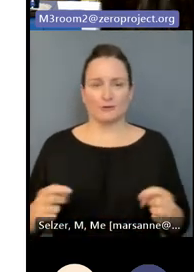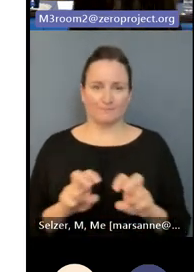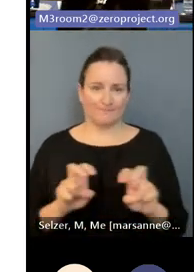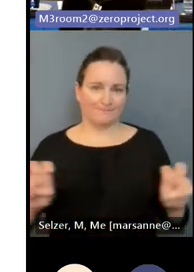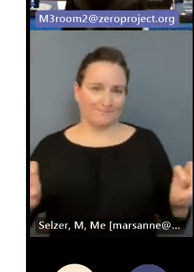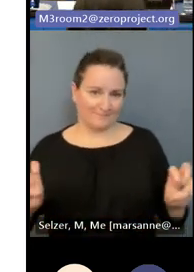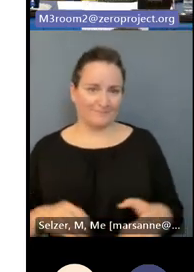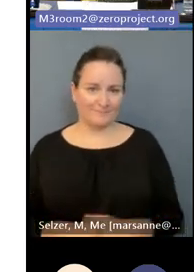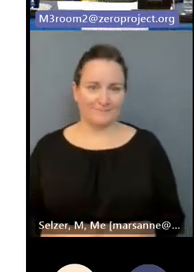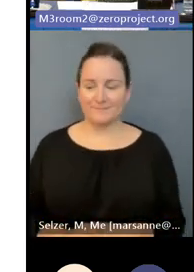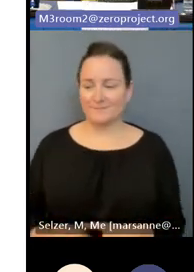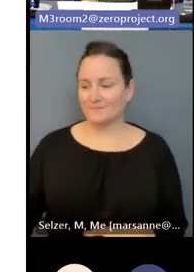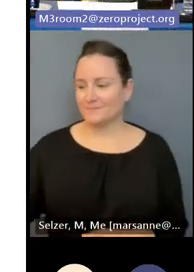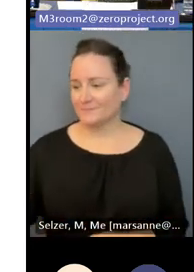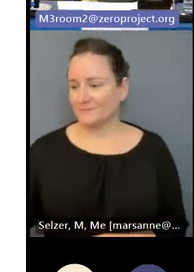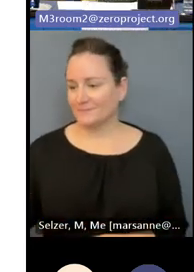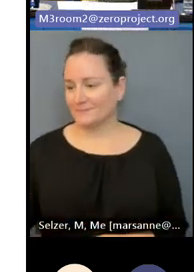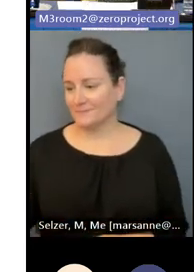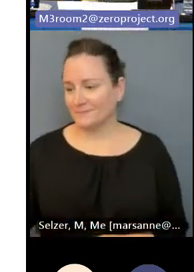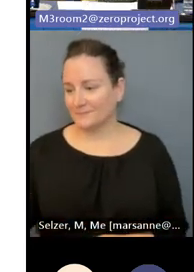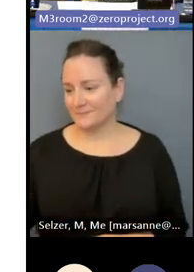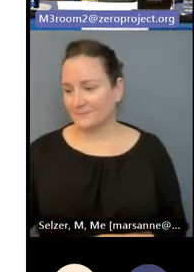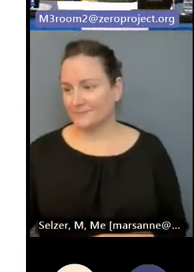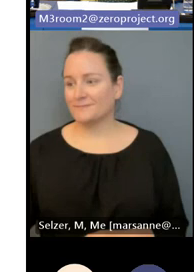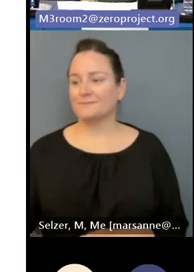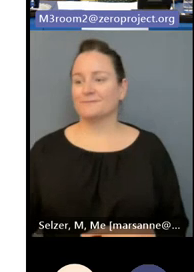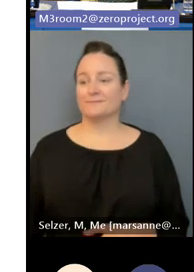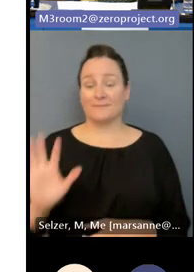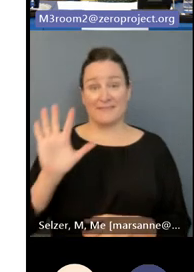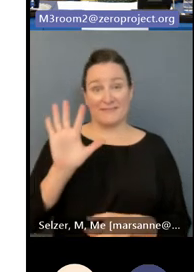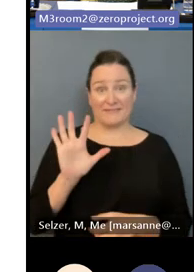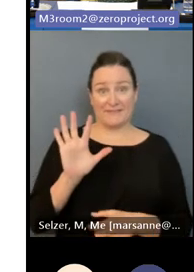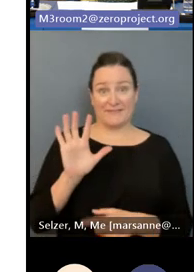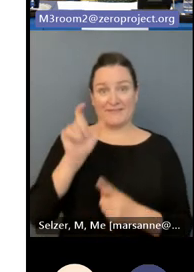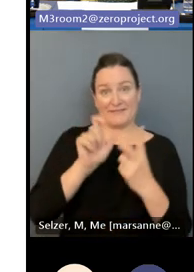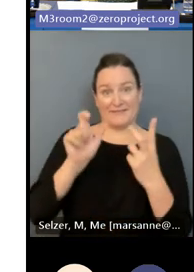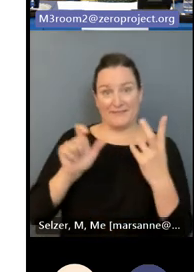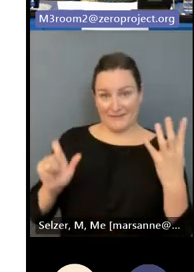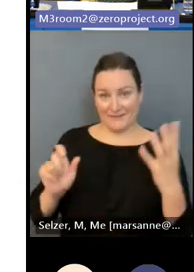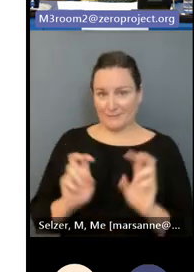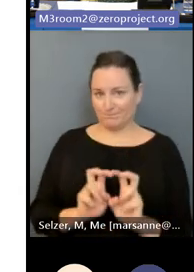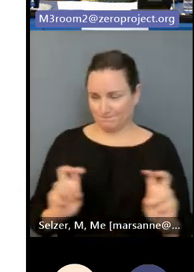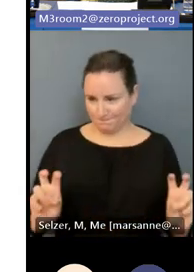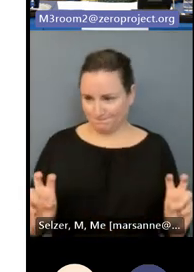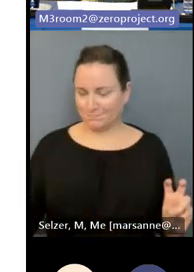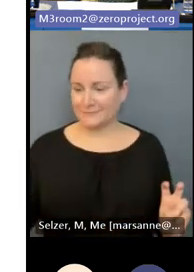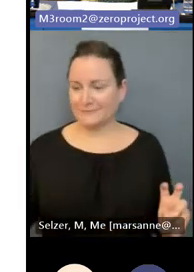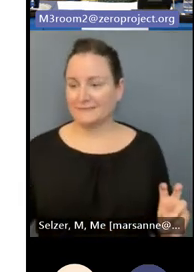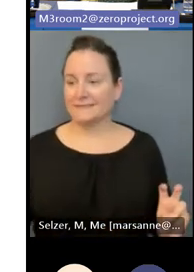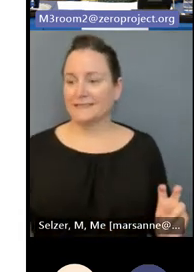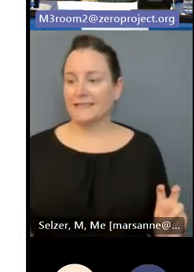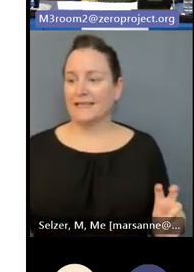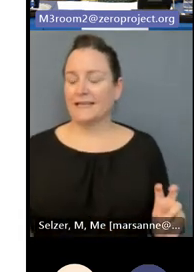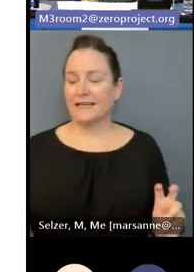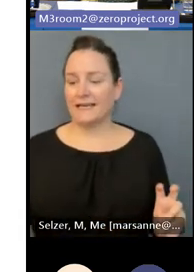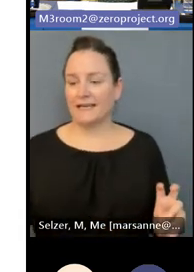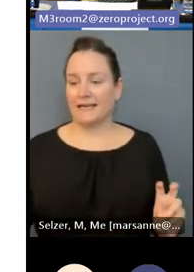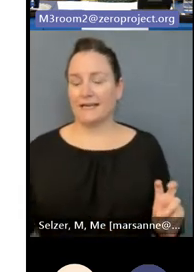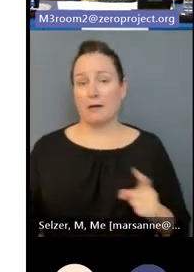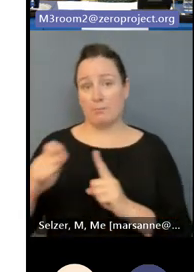here five awardees. And we're having Pakistan,